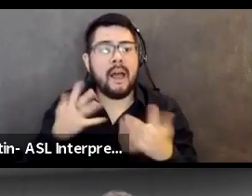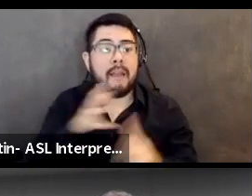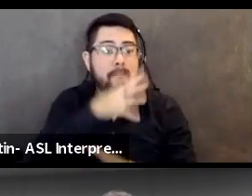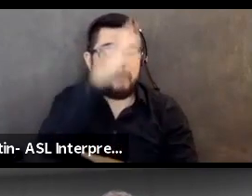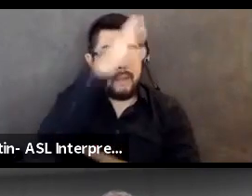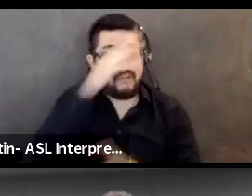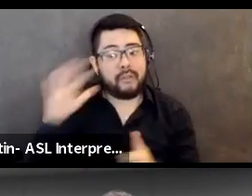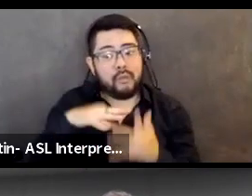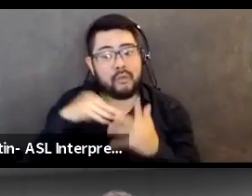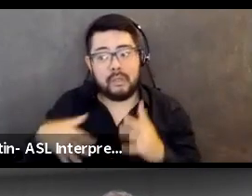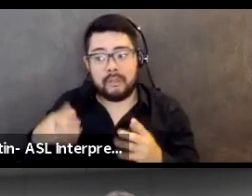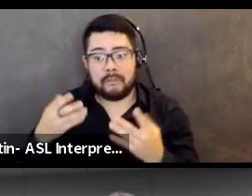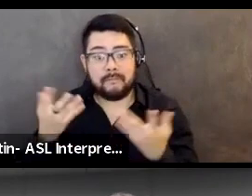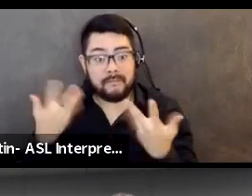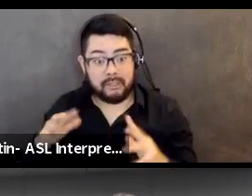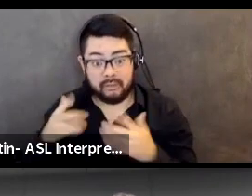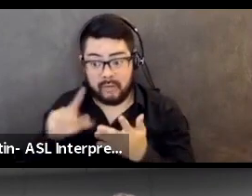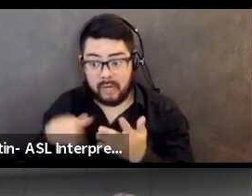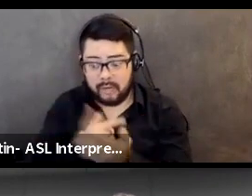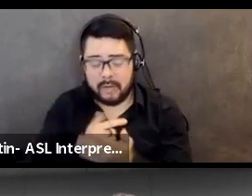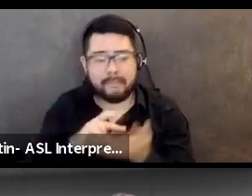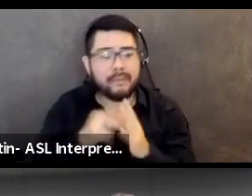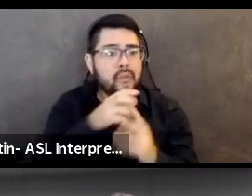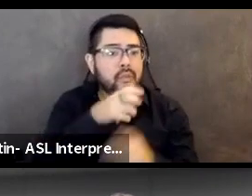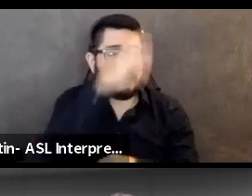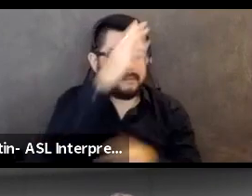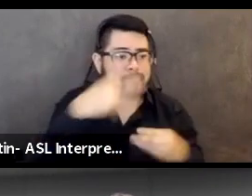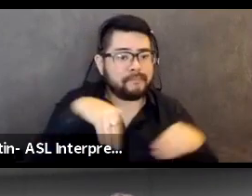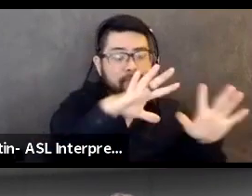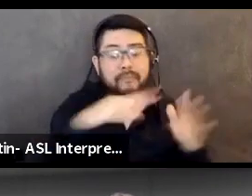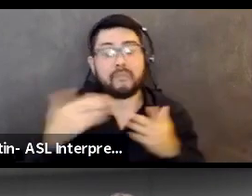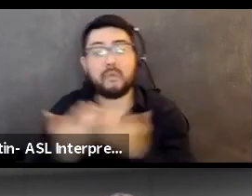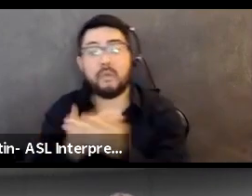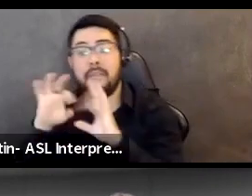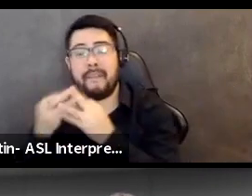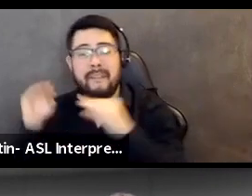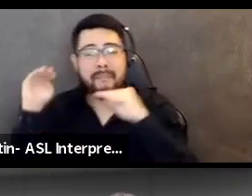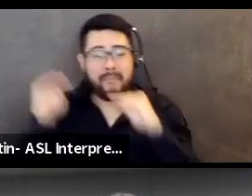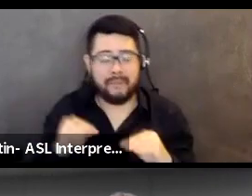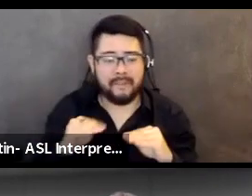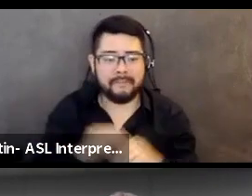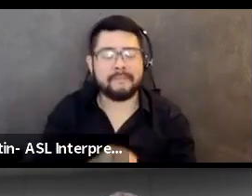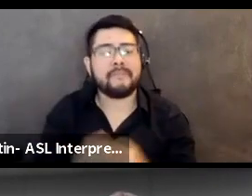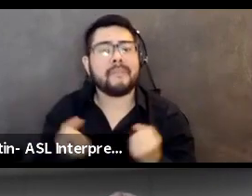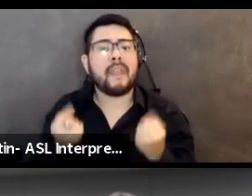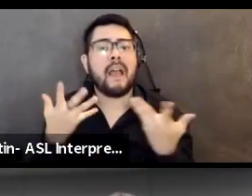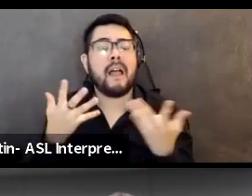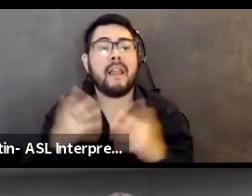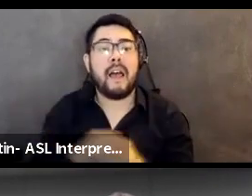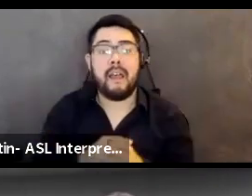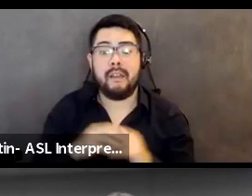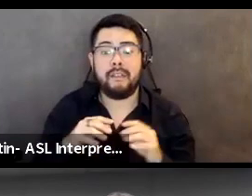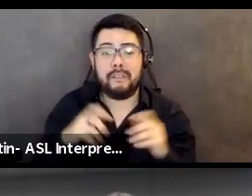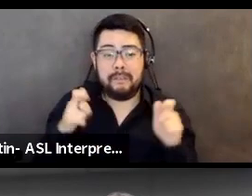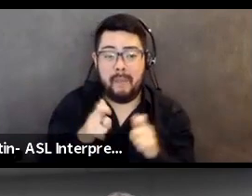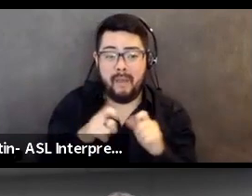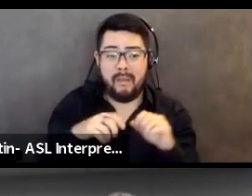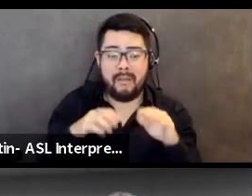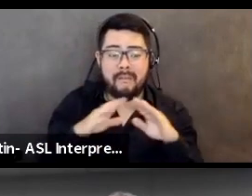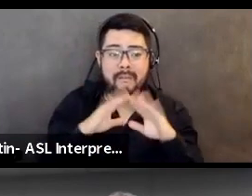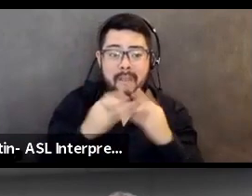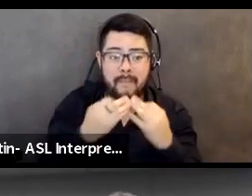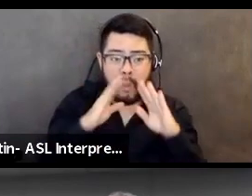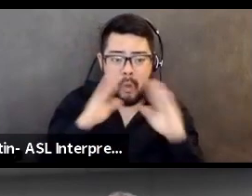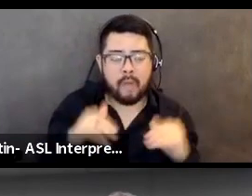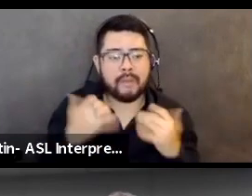new large families moving in another trend our small family homes are being expanded to accommodate larger families and a recent